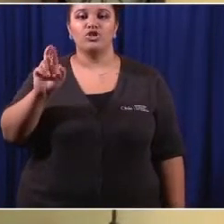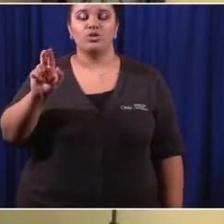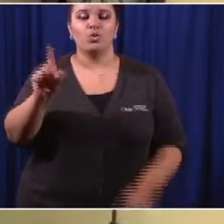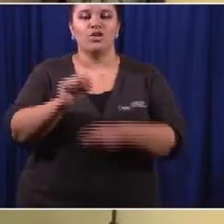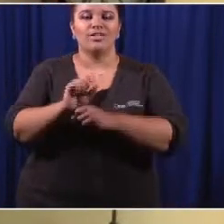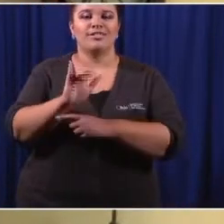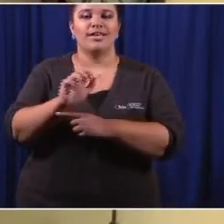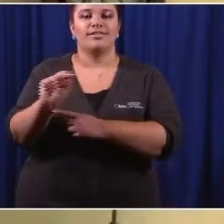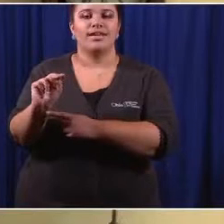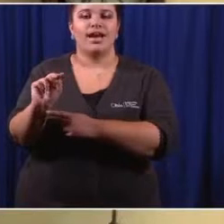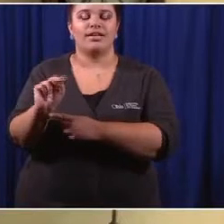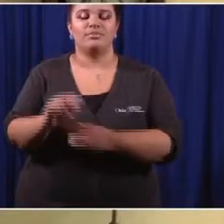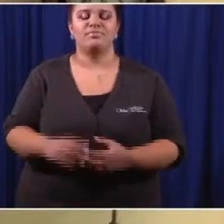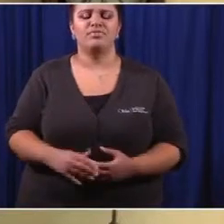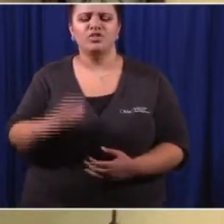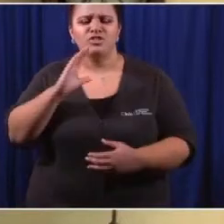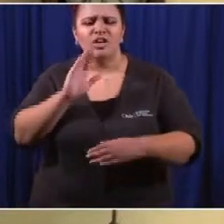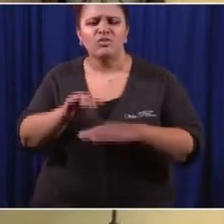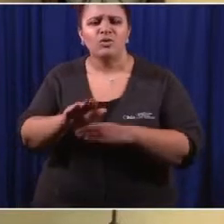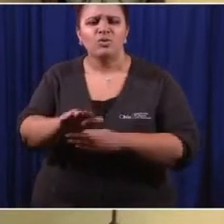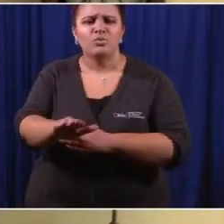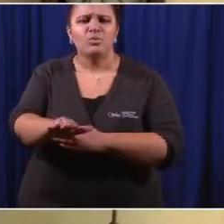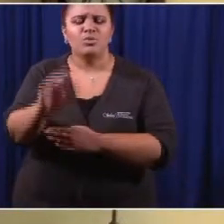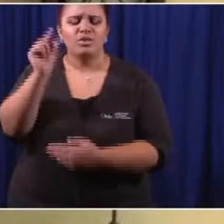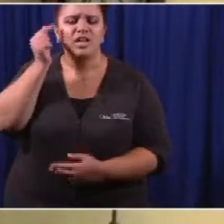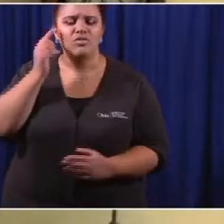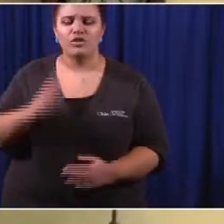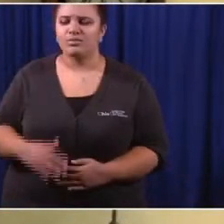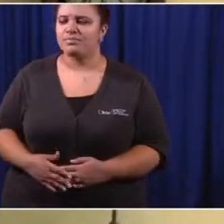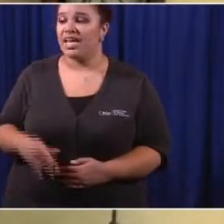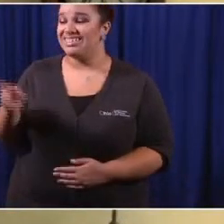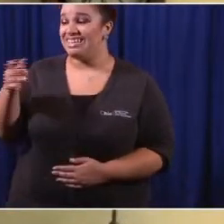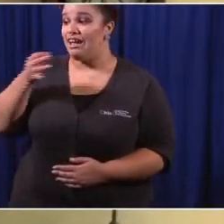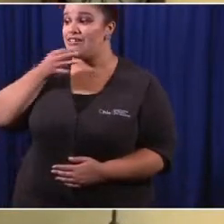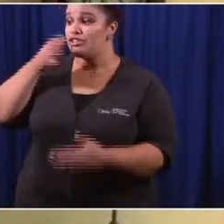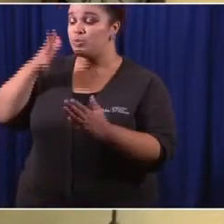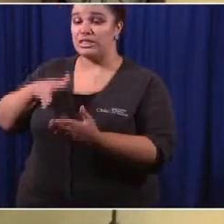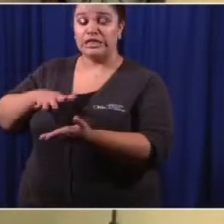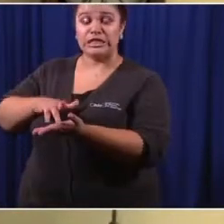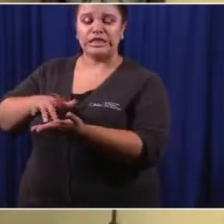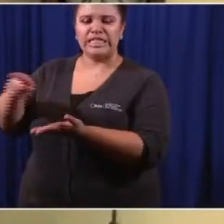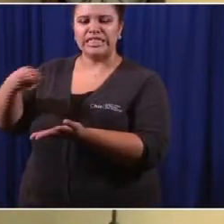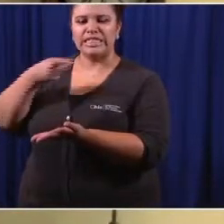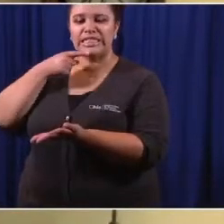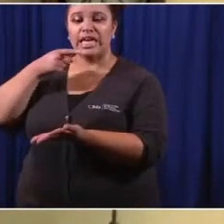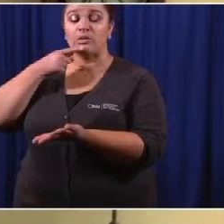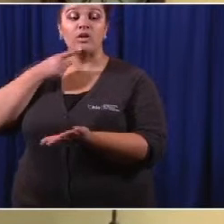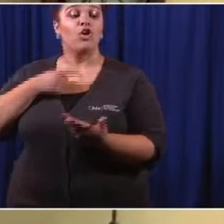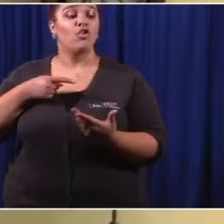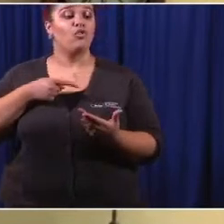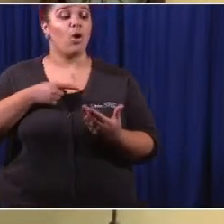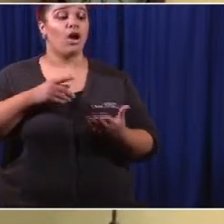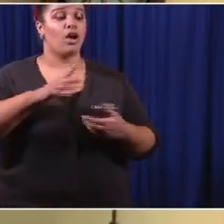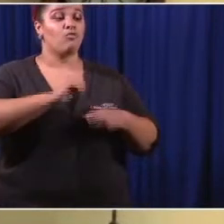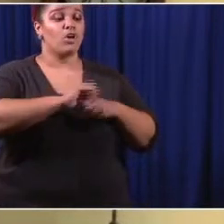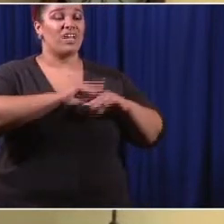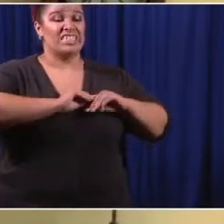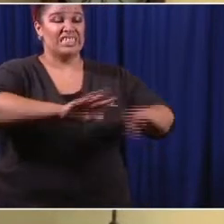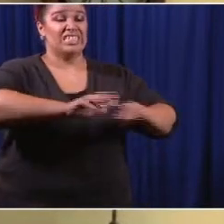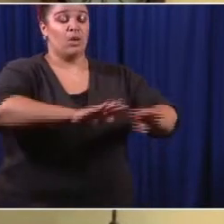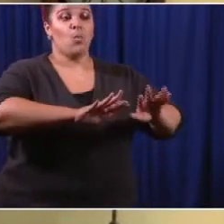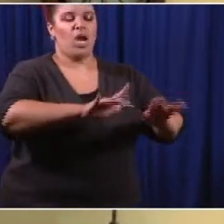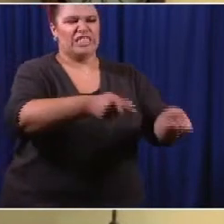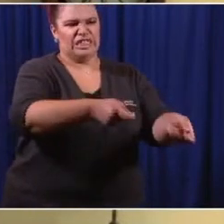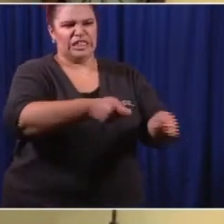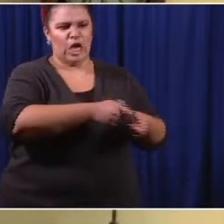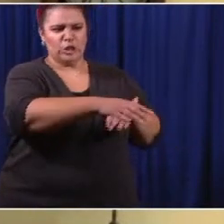Good afternoon, Governor. Experts keep saying that if we really want to slow down the spread, we need to be able to test frequently and quickly. It's